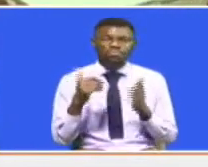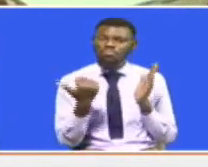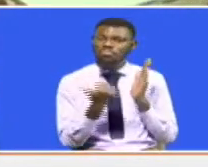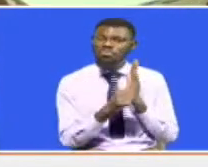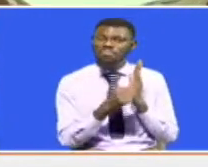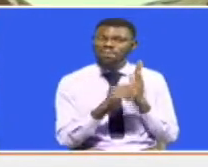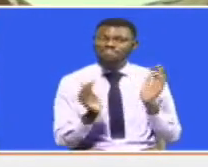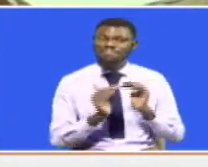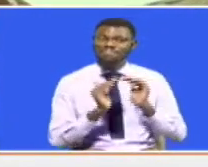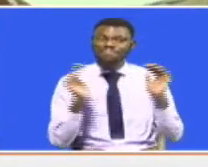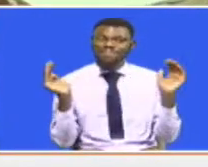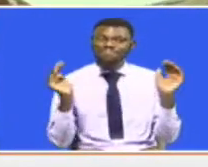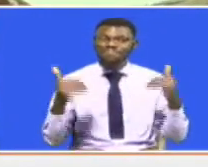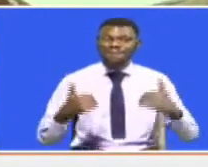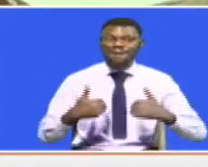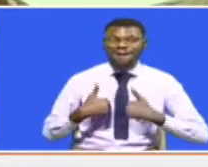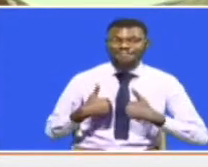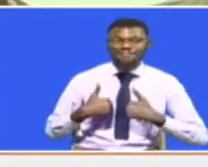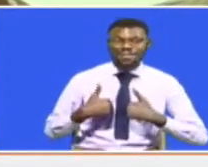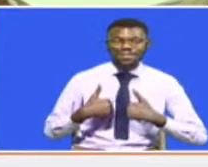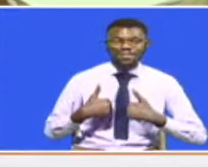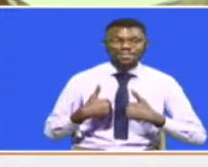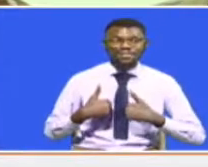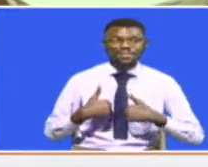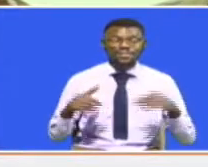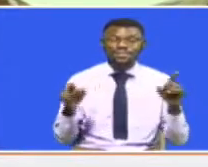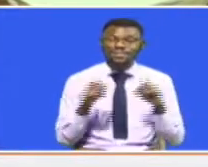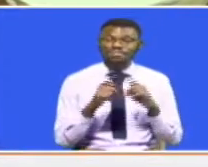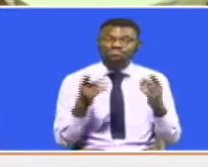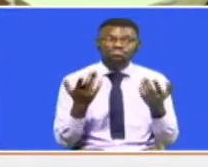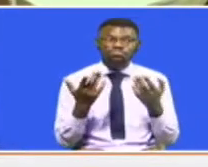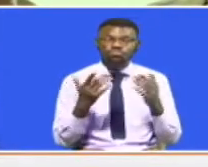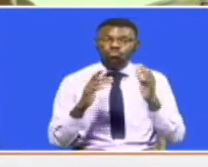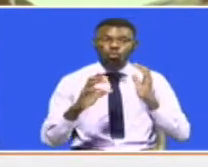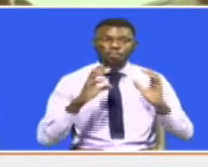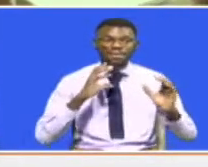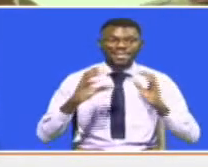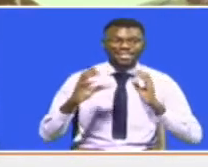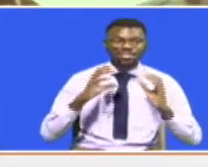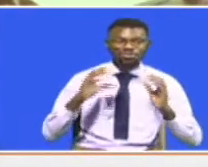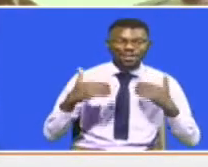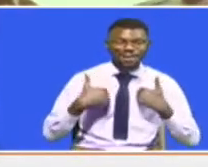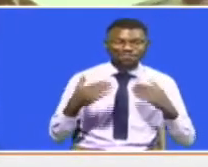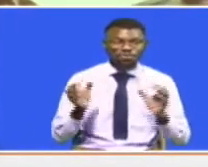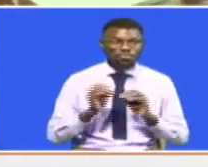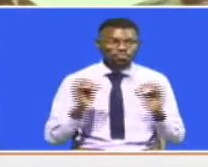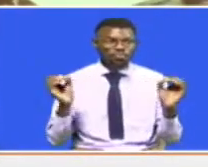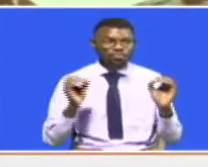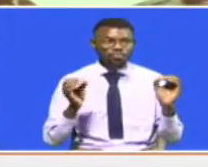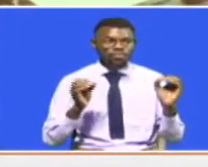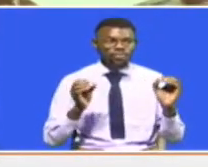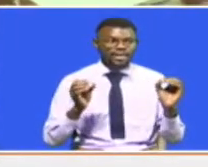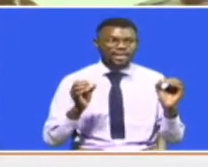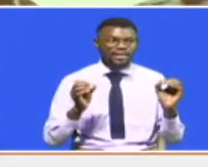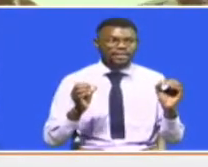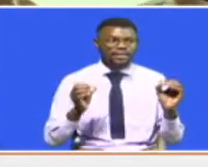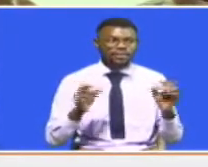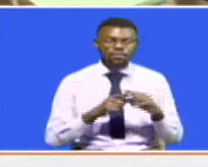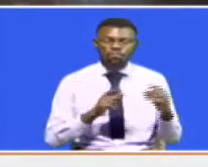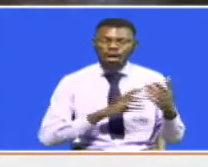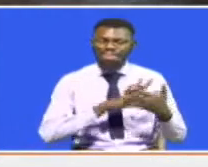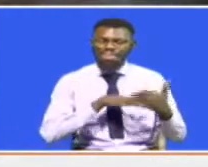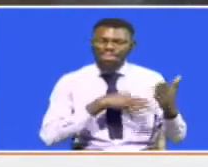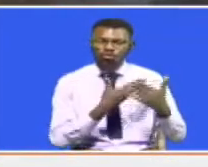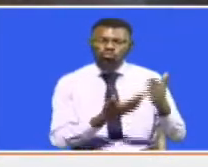problem. There is a serious lack of communication. Network is very